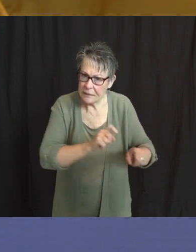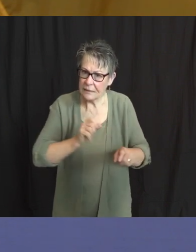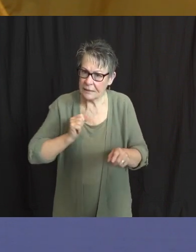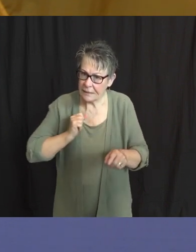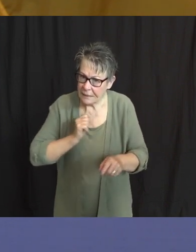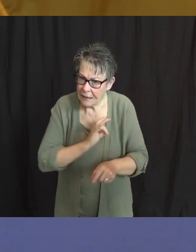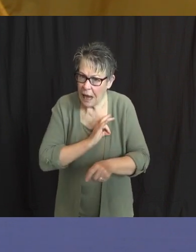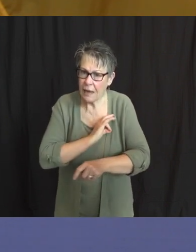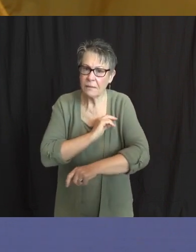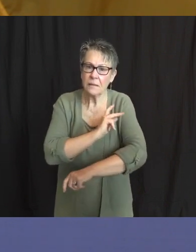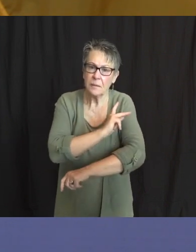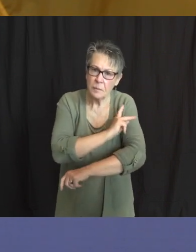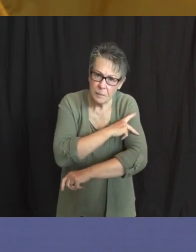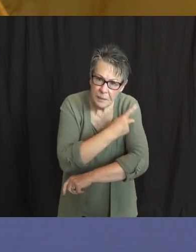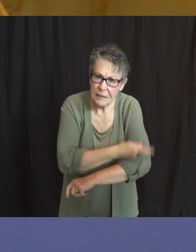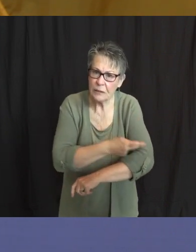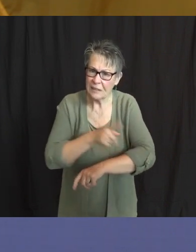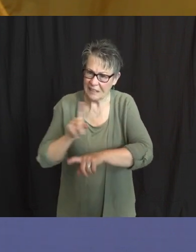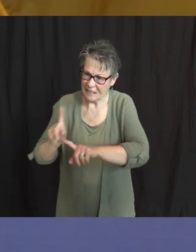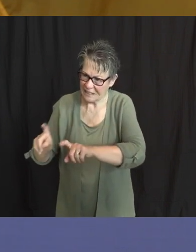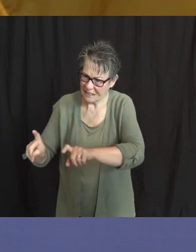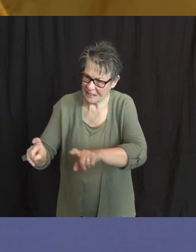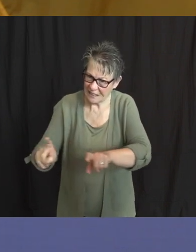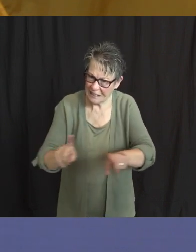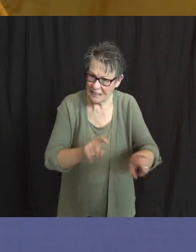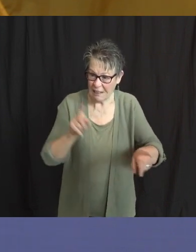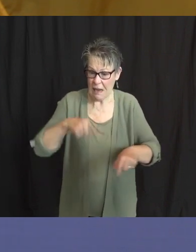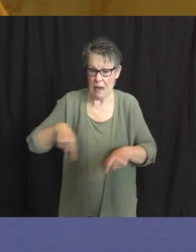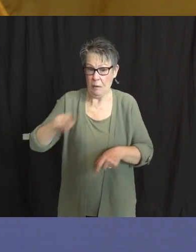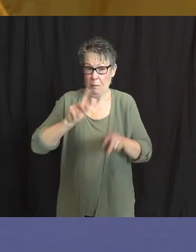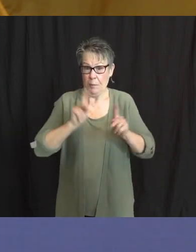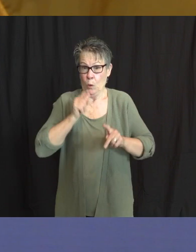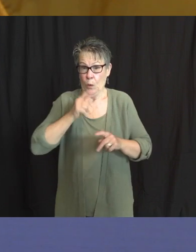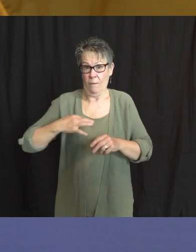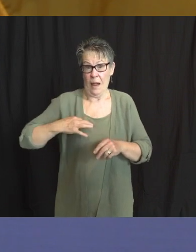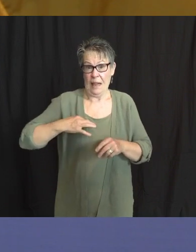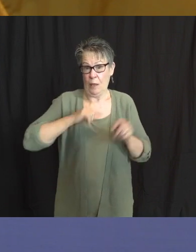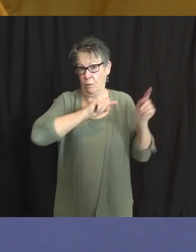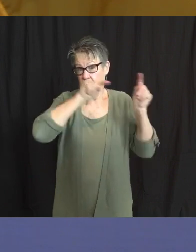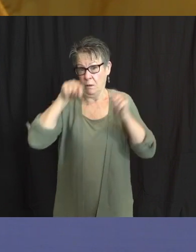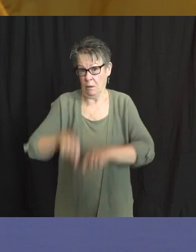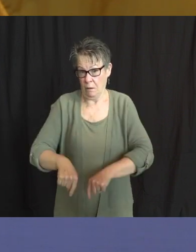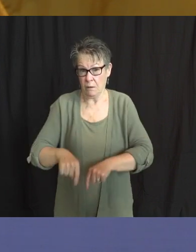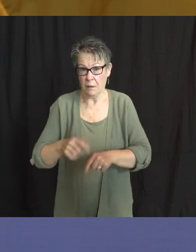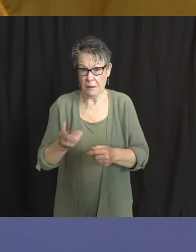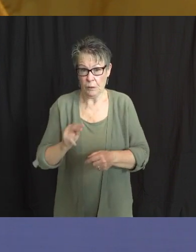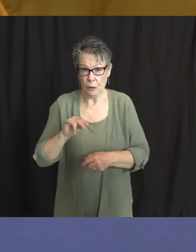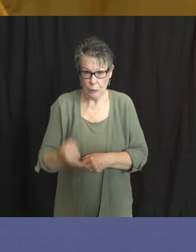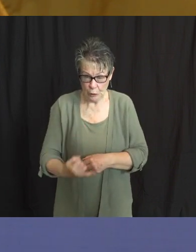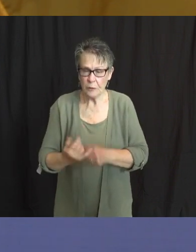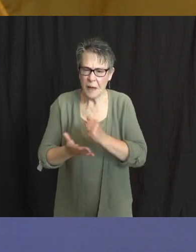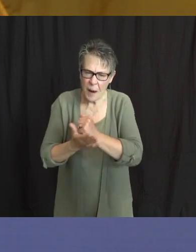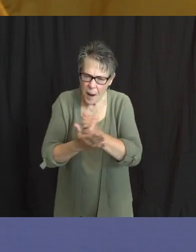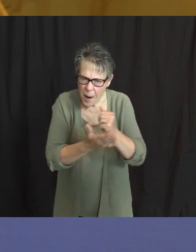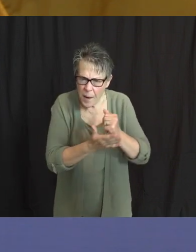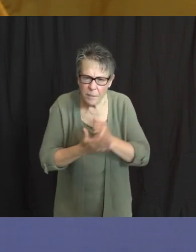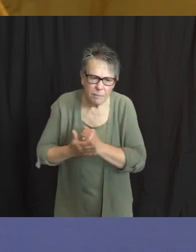saw 3,509 hospitalizations and 1,053 individuals in critical